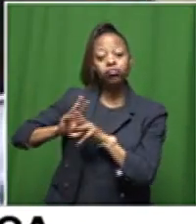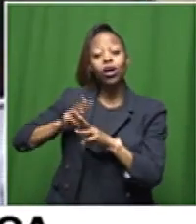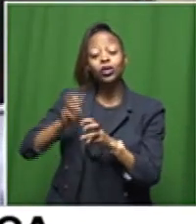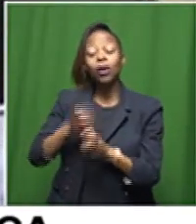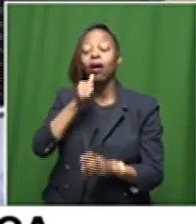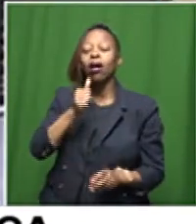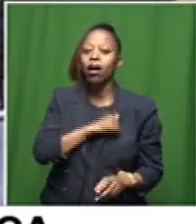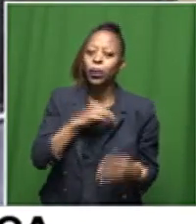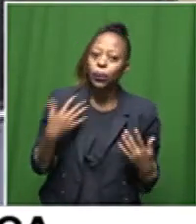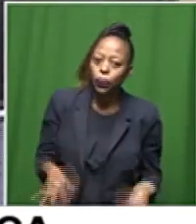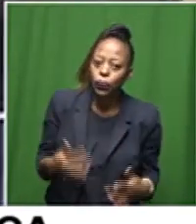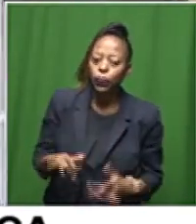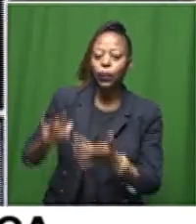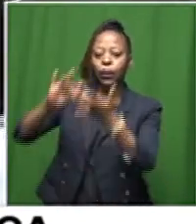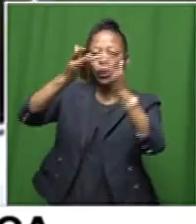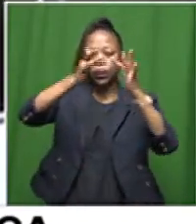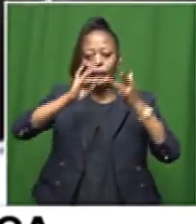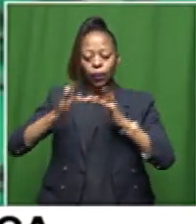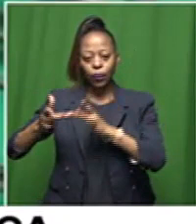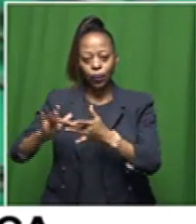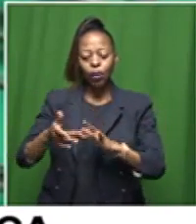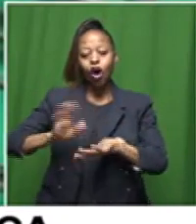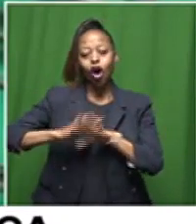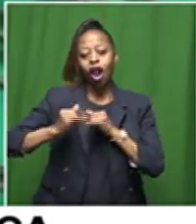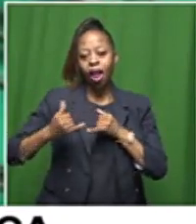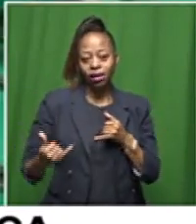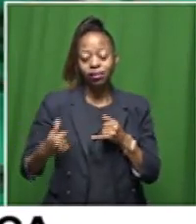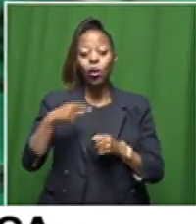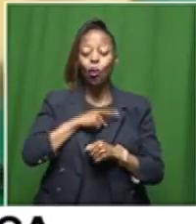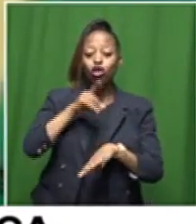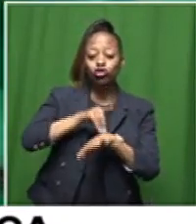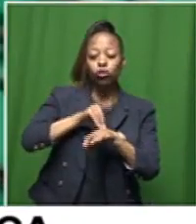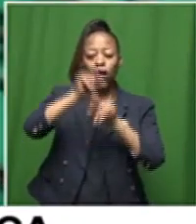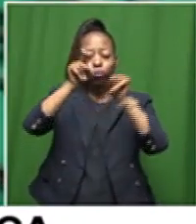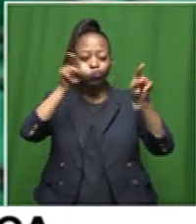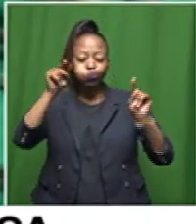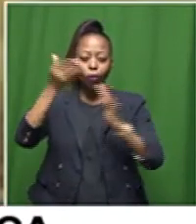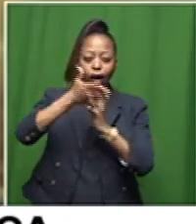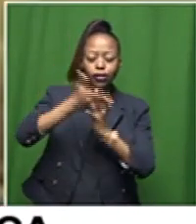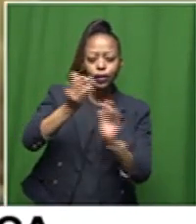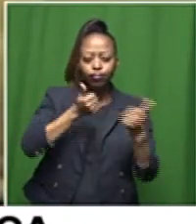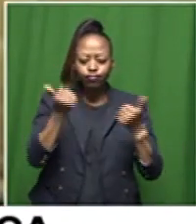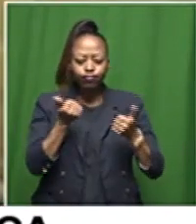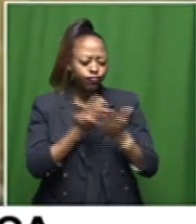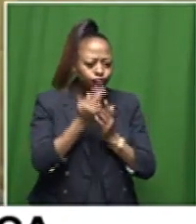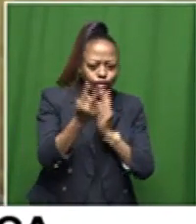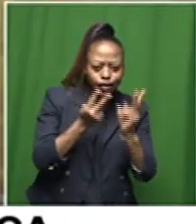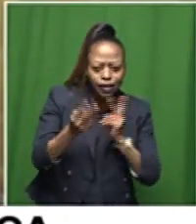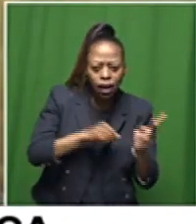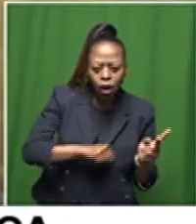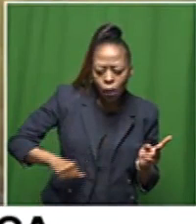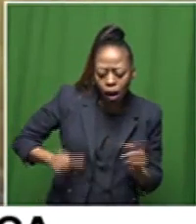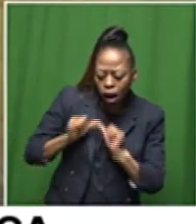lucky enough, it was connected virtually, where the doctors were able to access and see this procedure